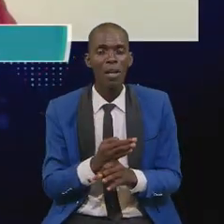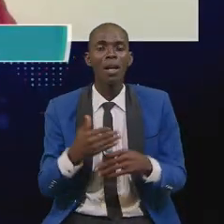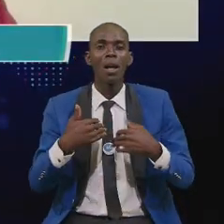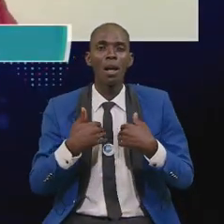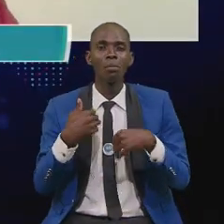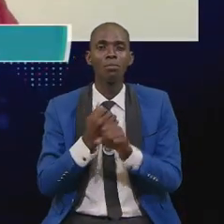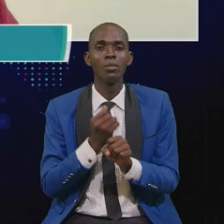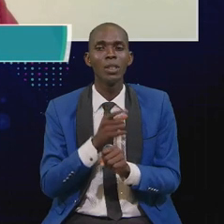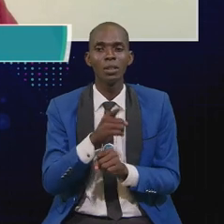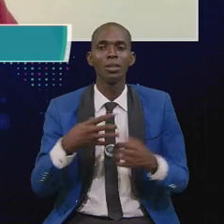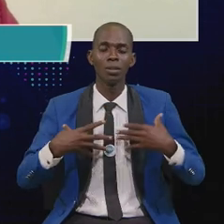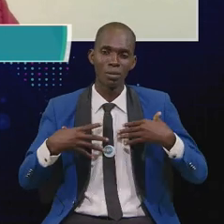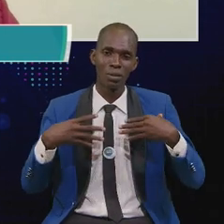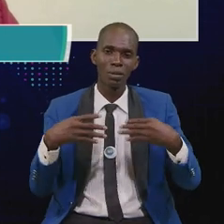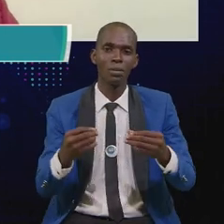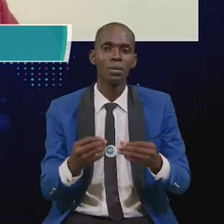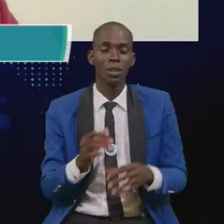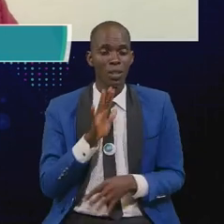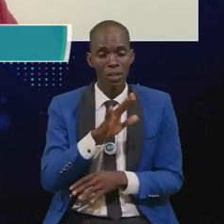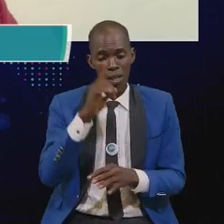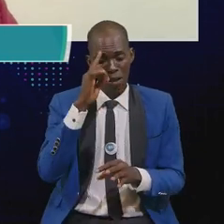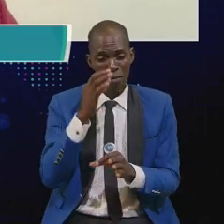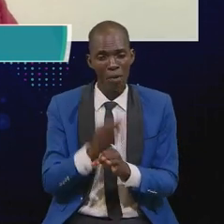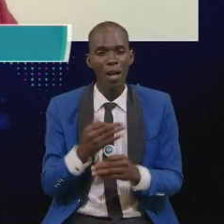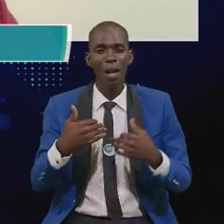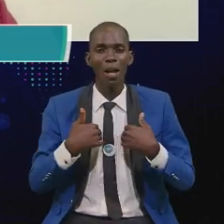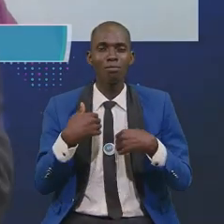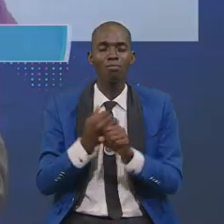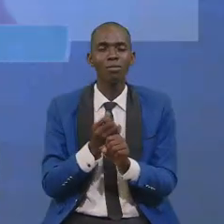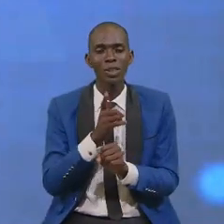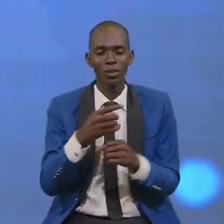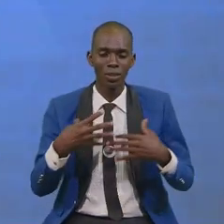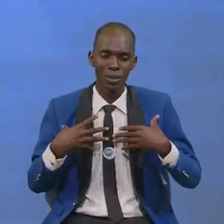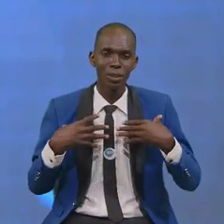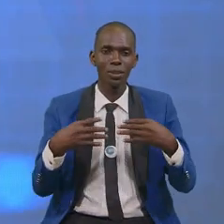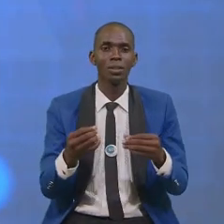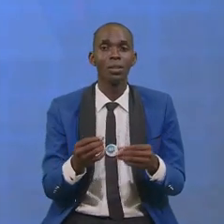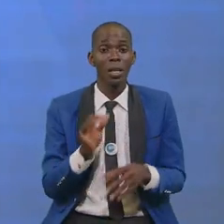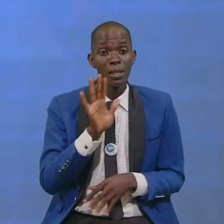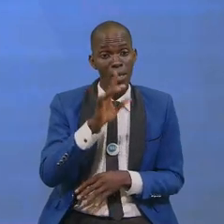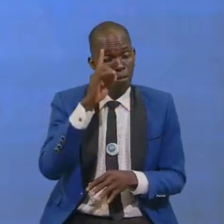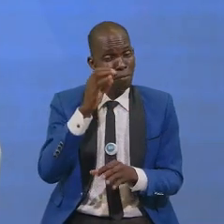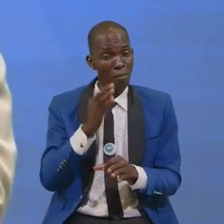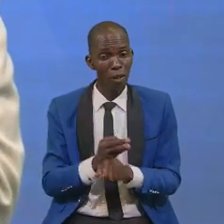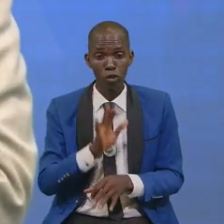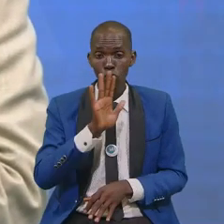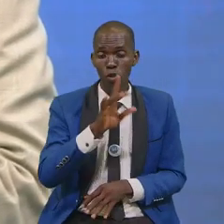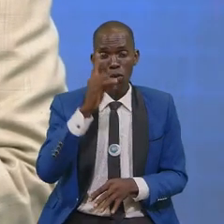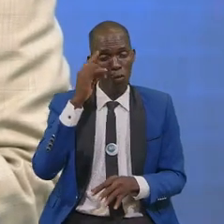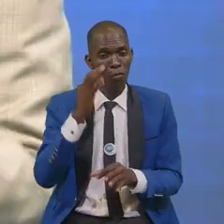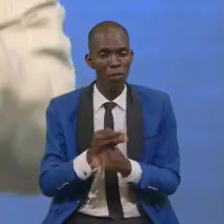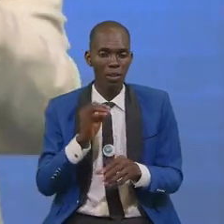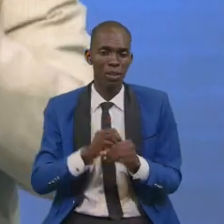thee whole. Thy faith has made thee whole. Thy faith, your faith in